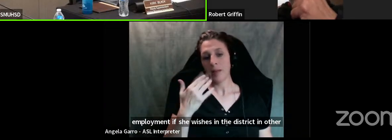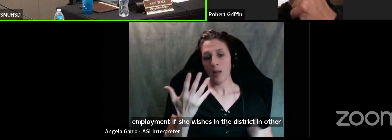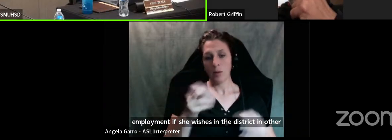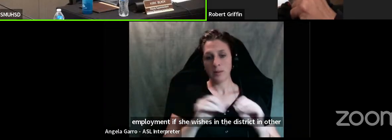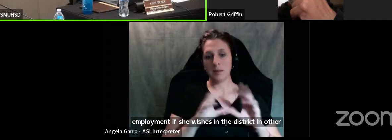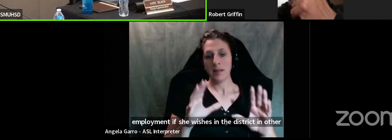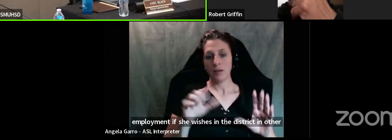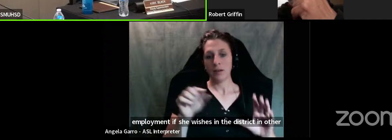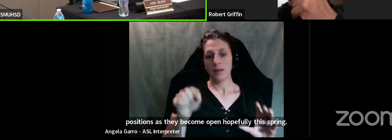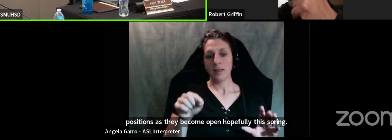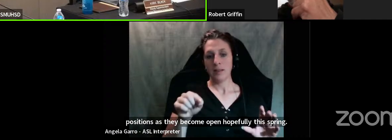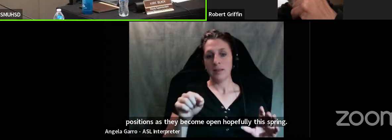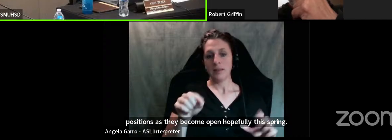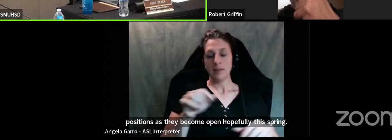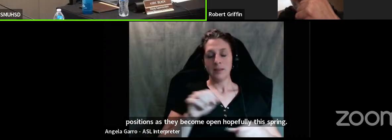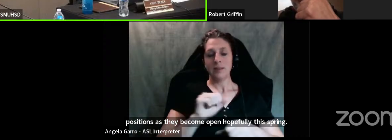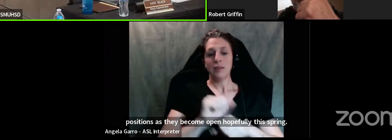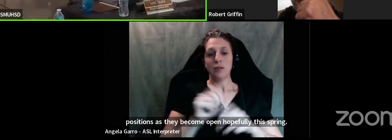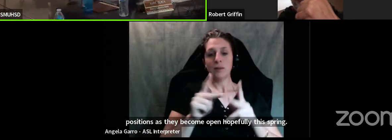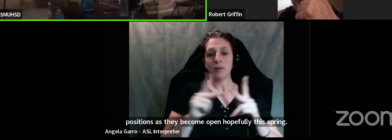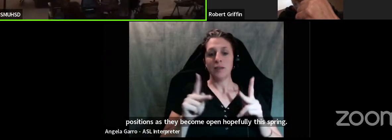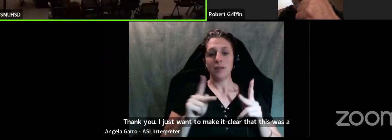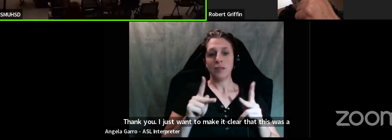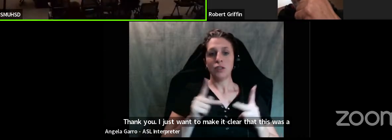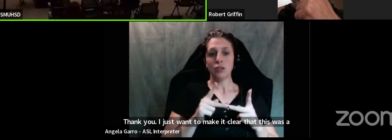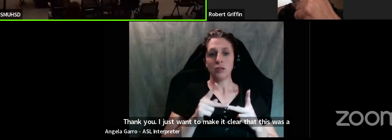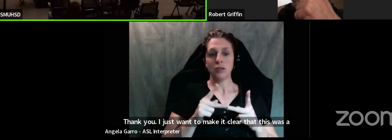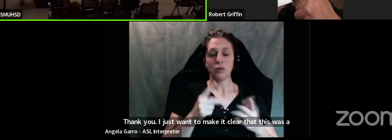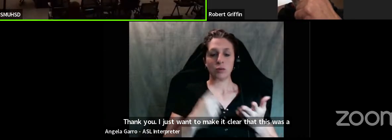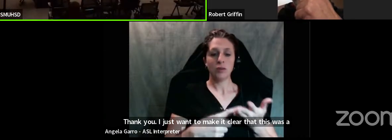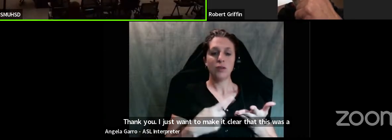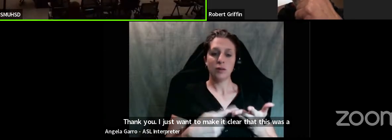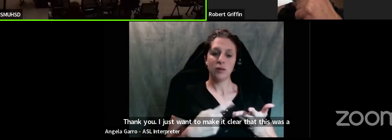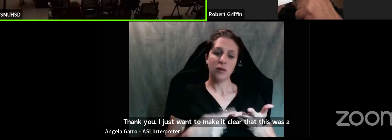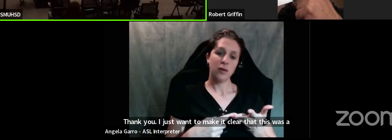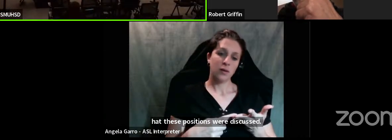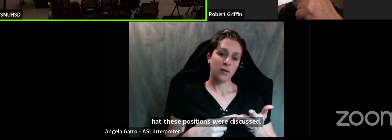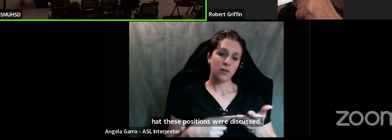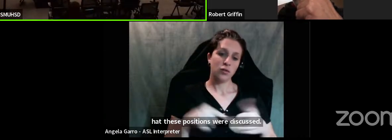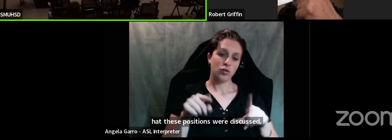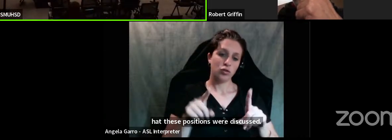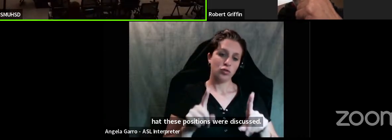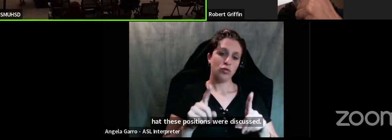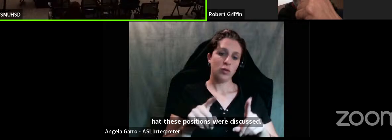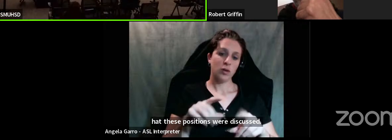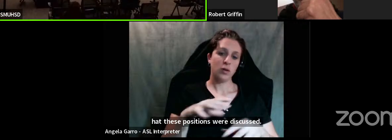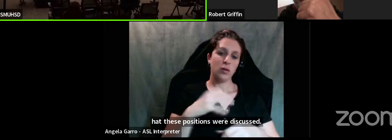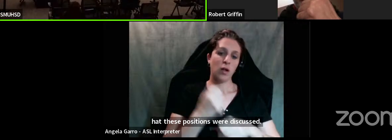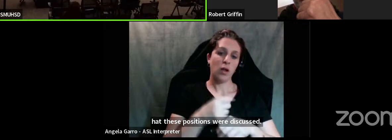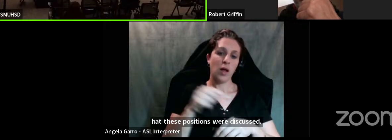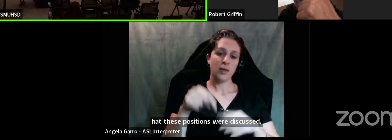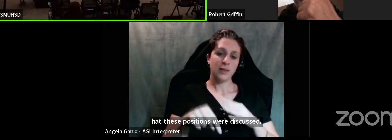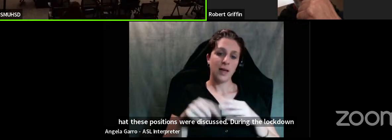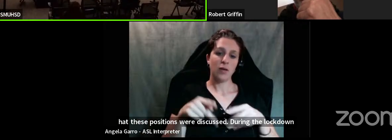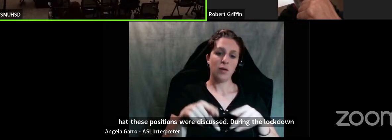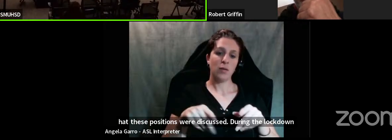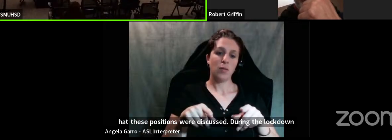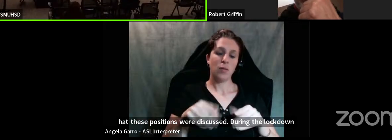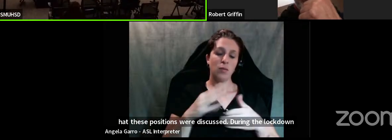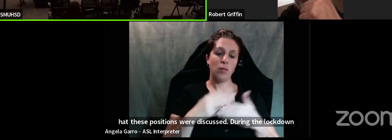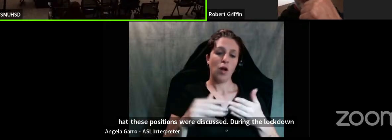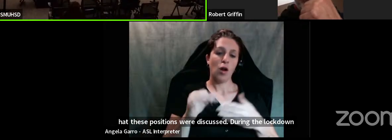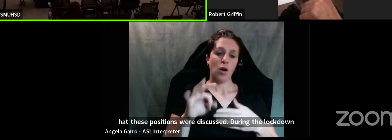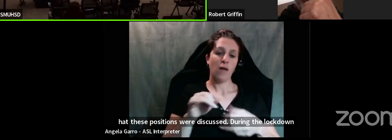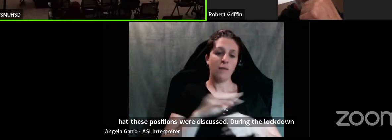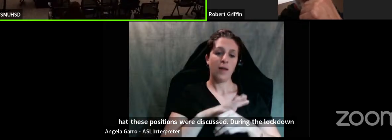that these positions were discussed during the lockdown part of the pandemic, that they